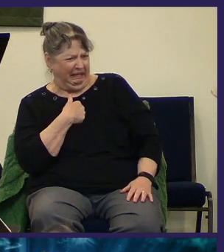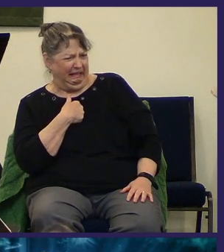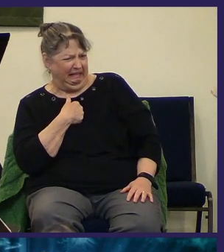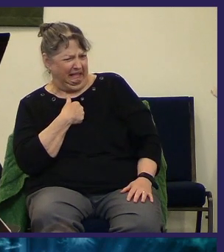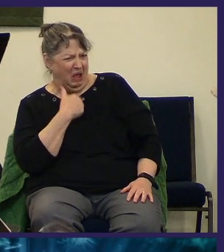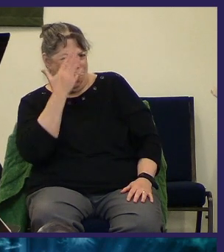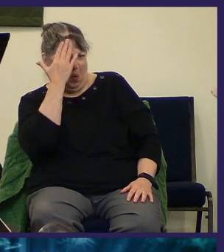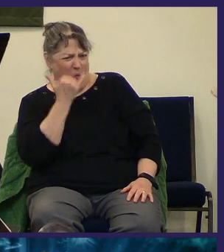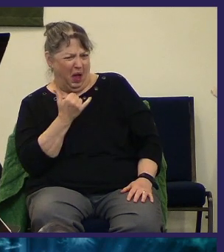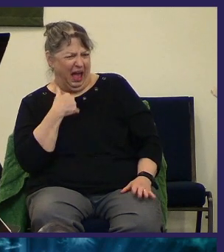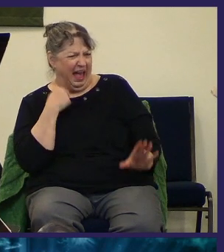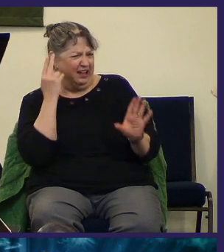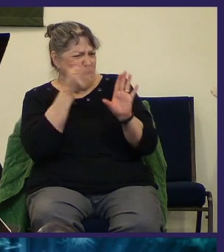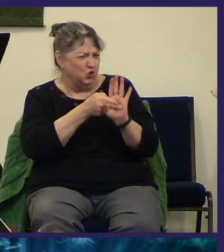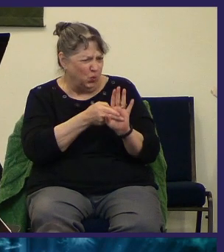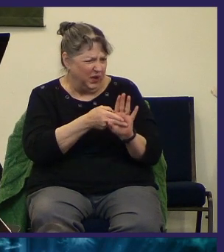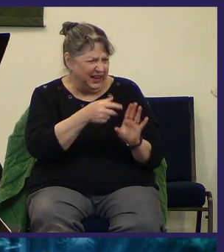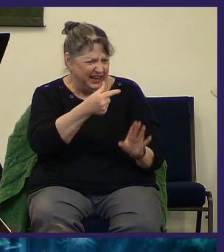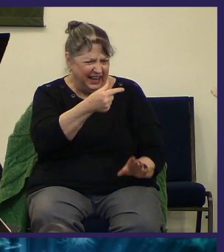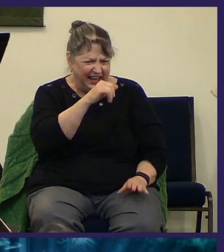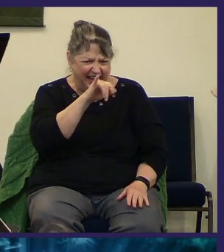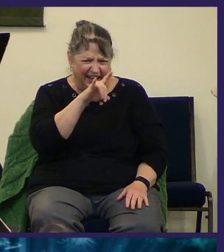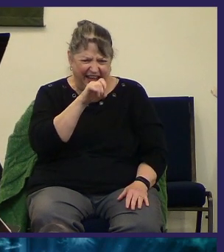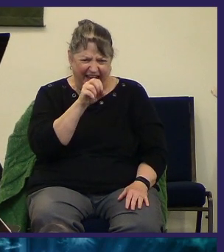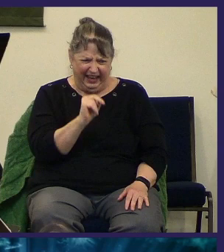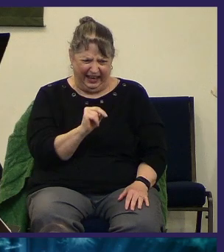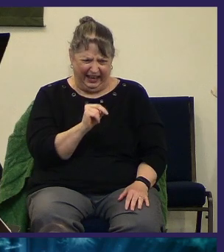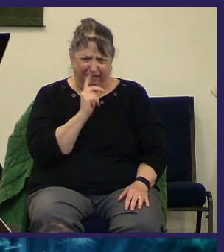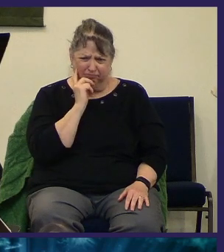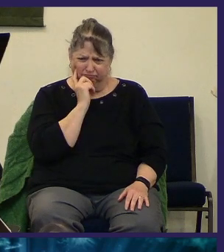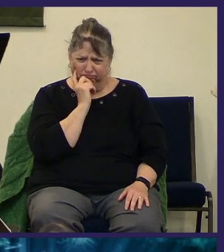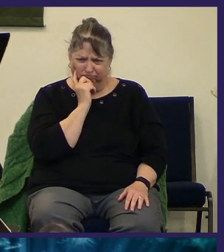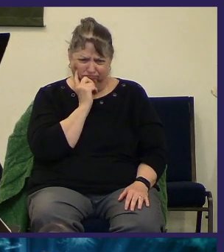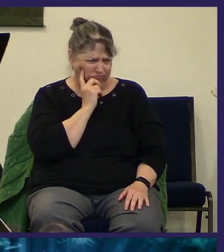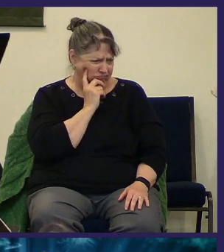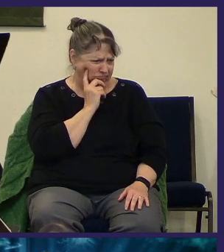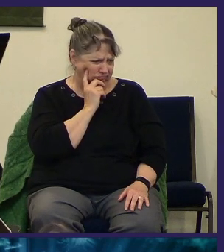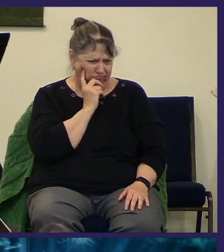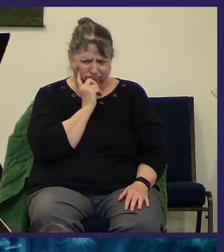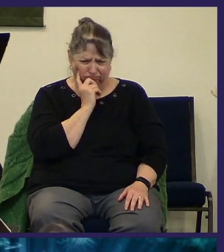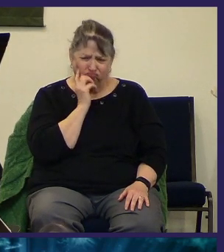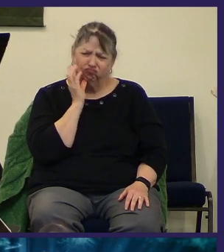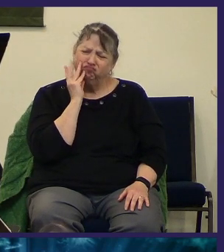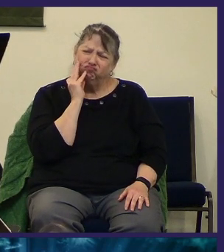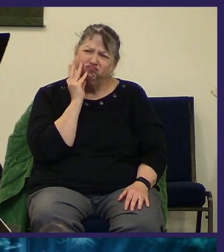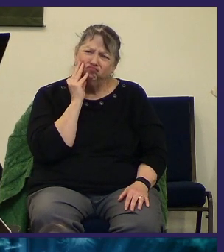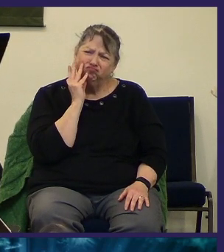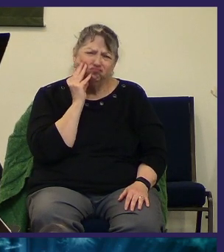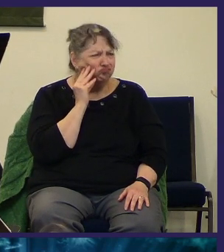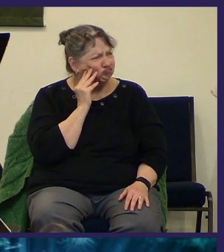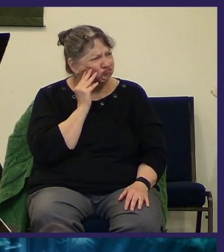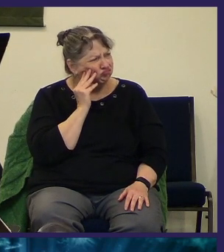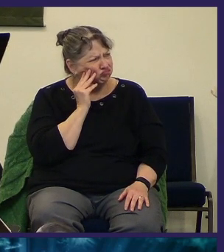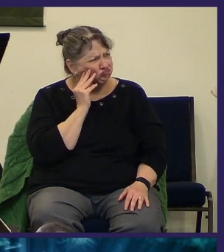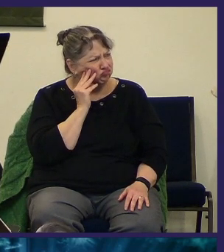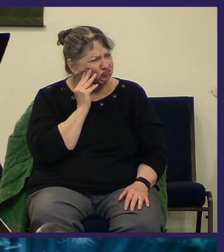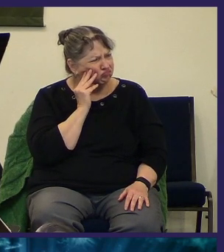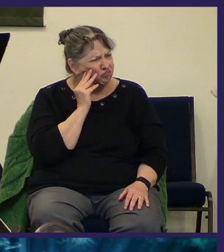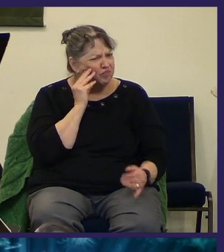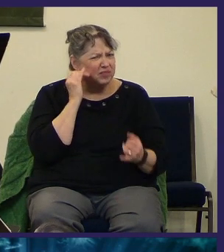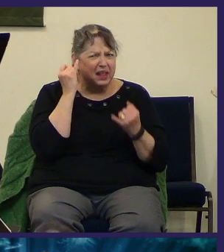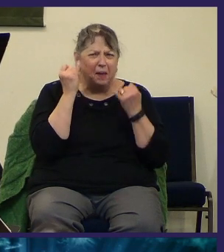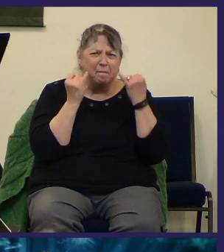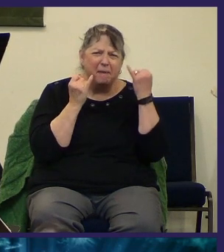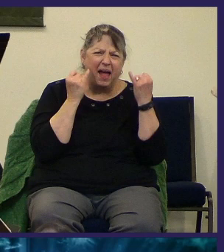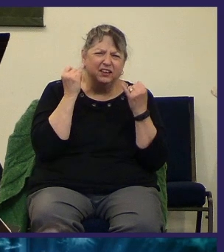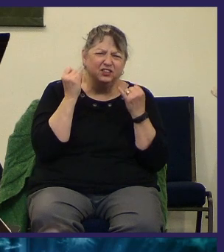for a second i said boy imagine imagine my life without